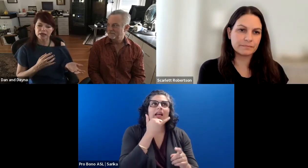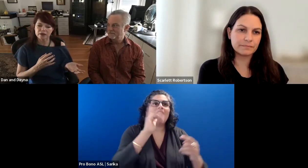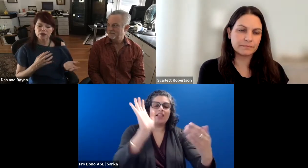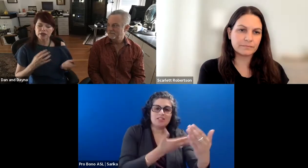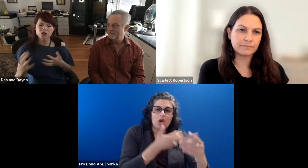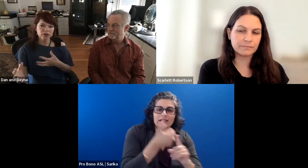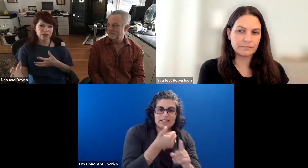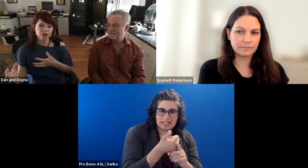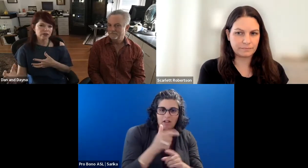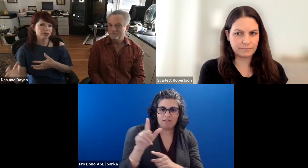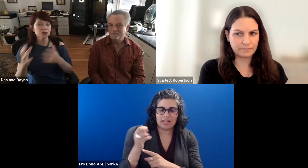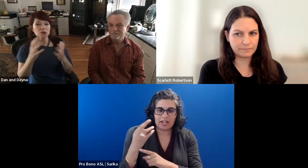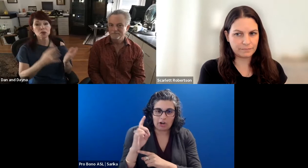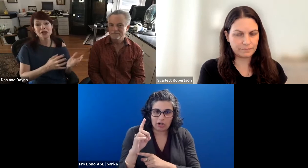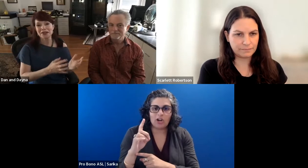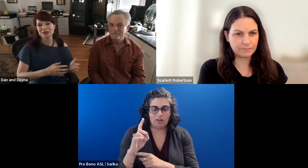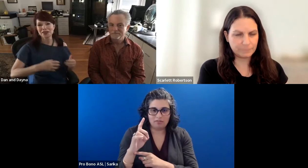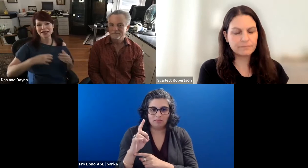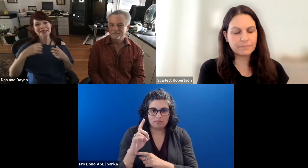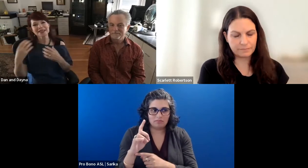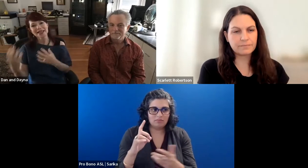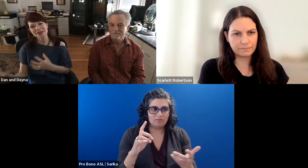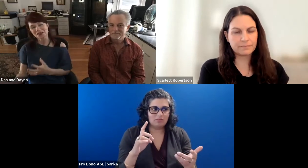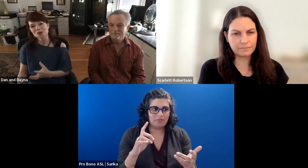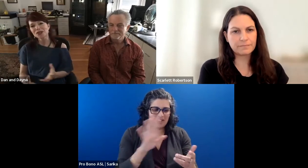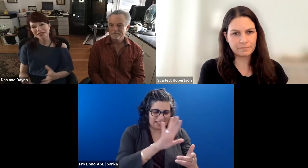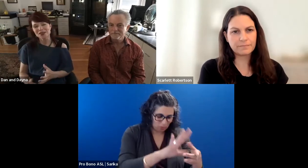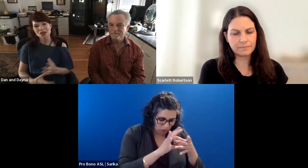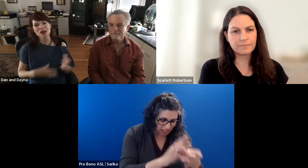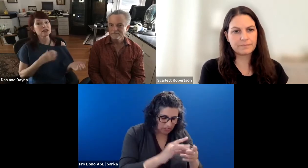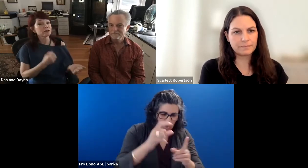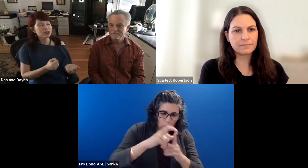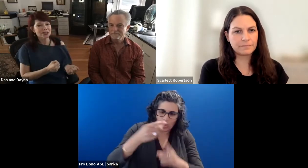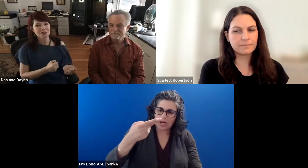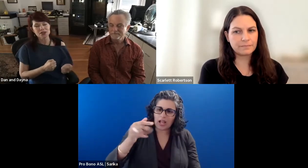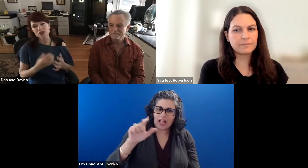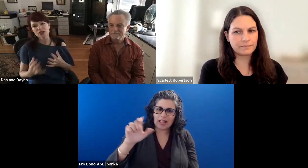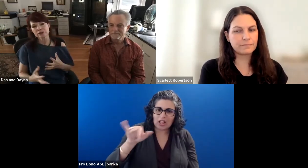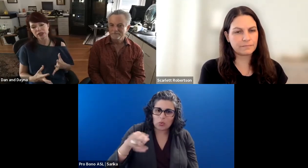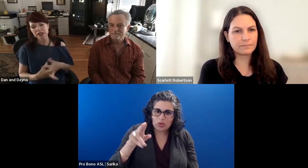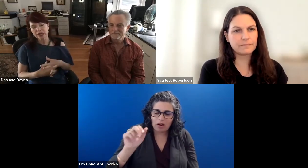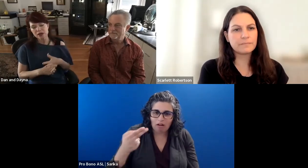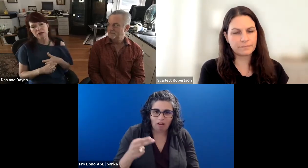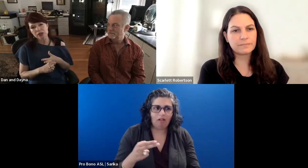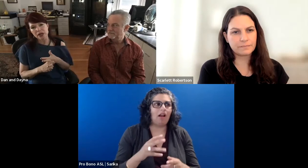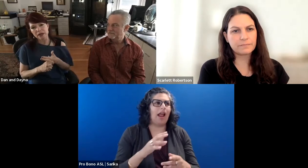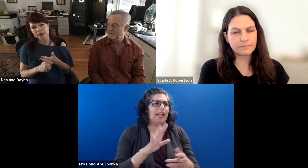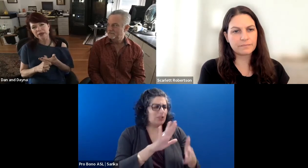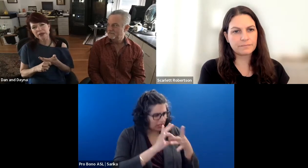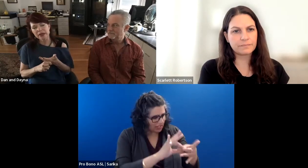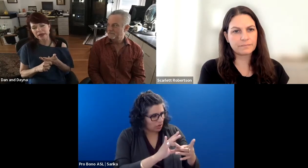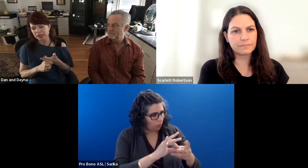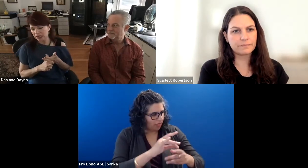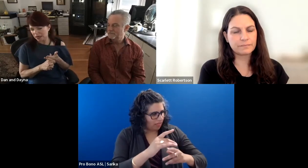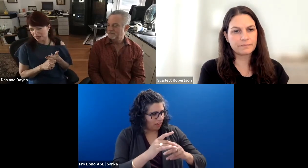that his relationship to the word hallelujah and the words in the song and the verses in the song shifted over time. I